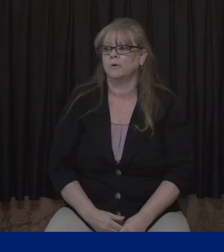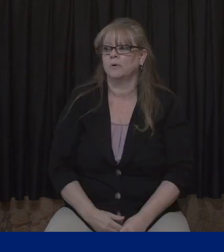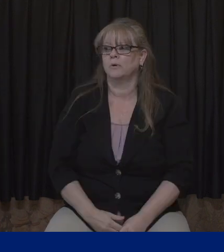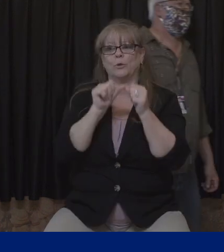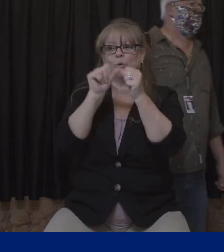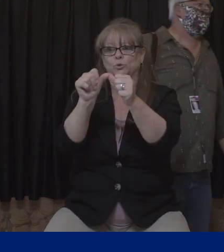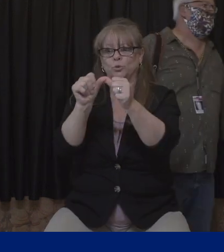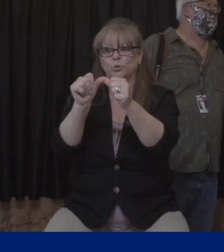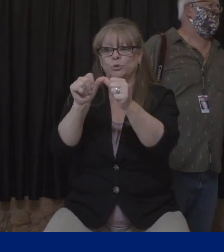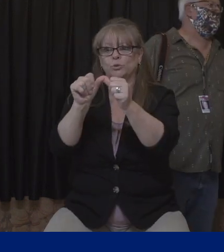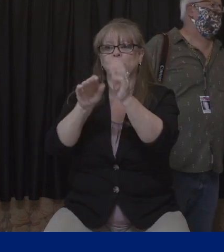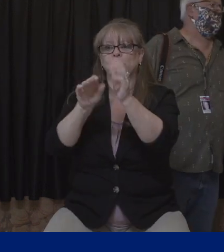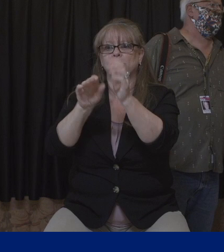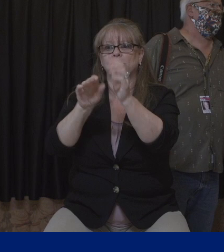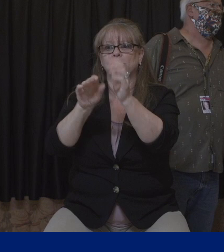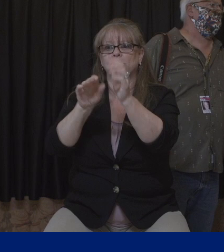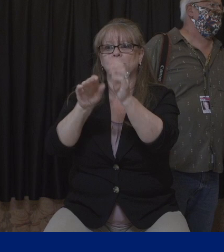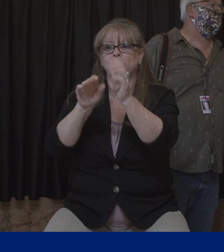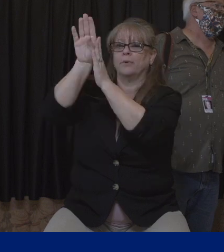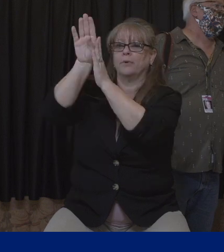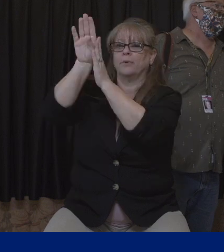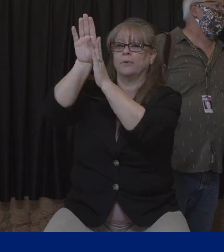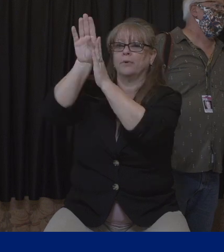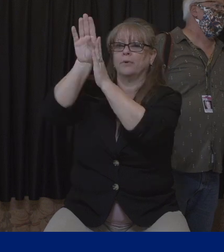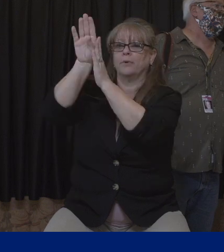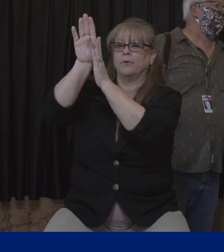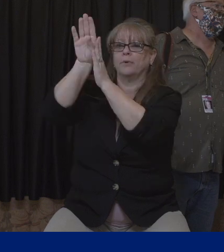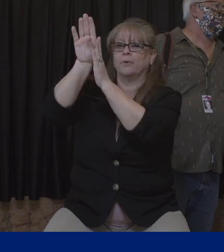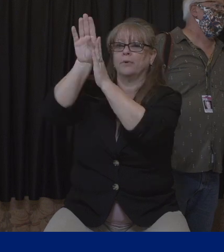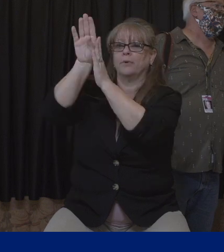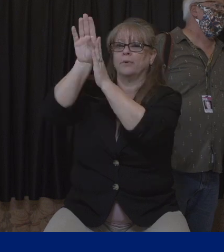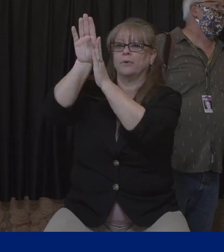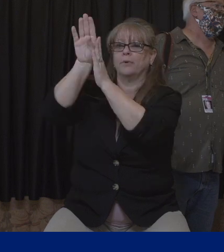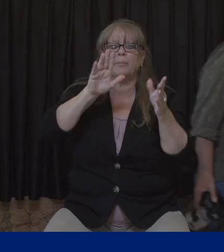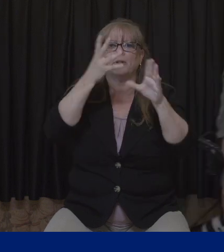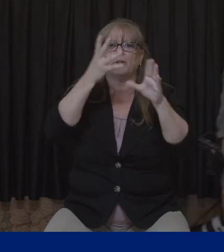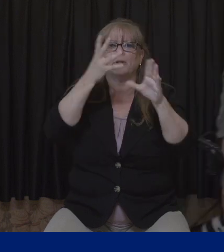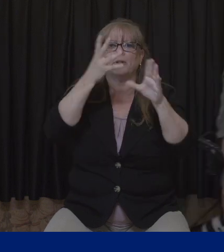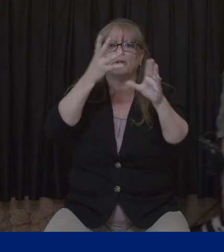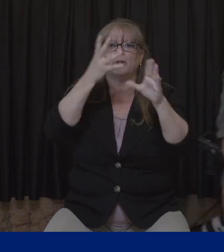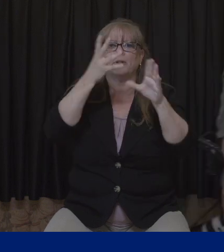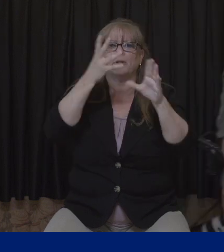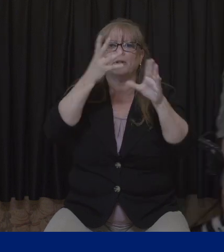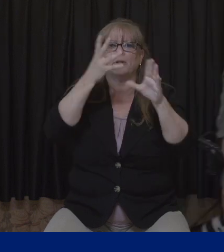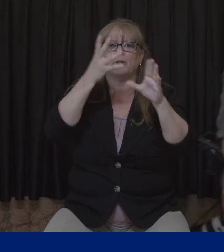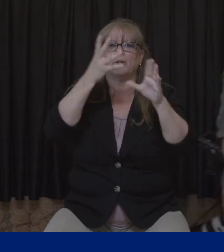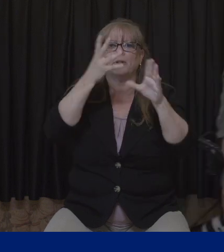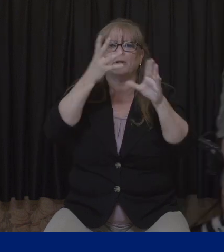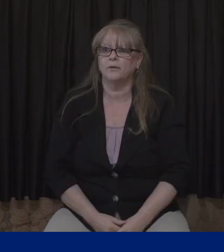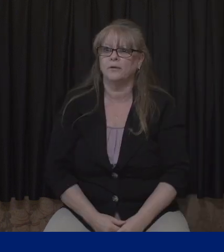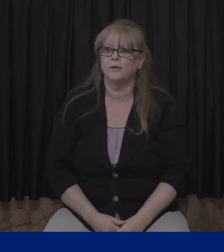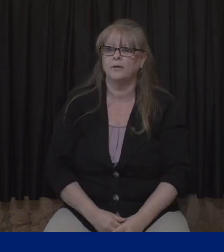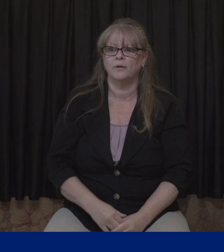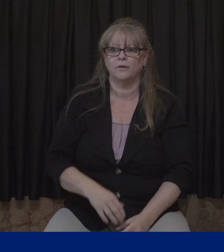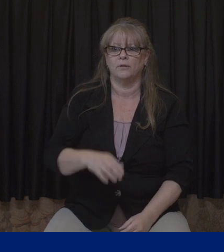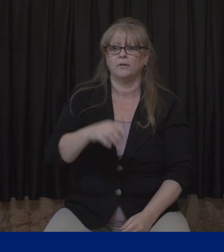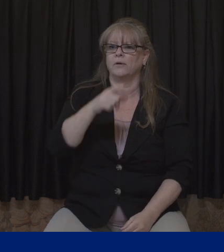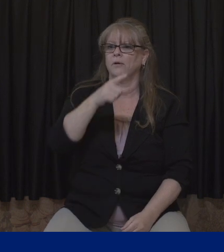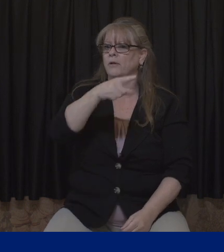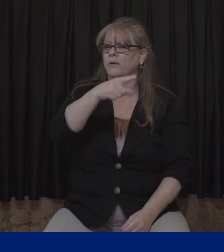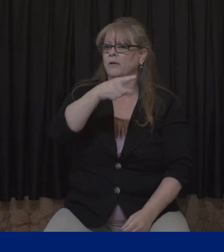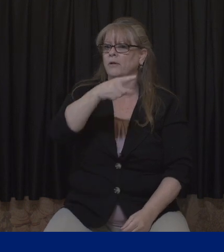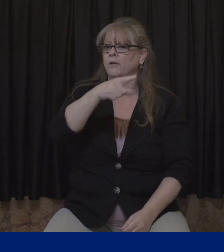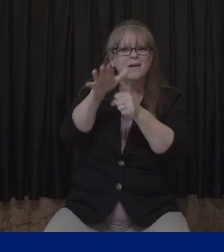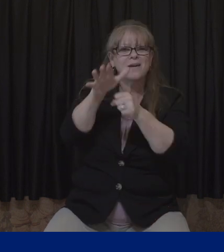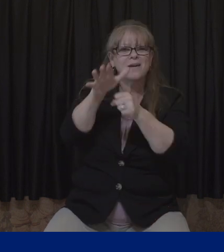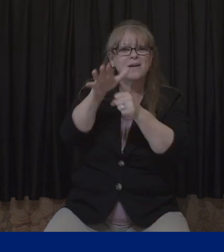to unnecessary death. People whose lives could have been saved by oxygen or a ventilator but wouldn't have had a bed to do that in. As you can see, the